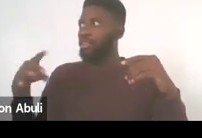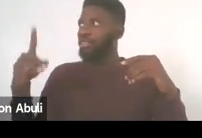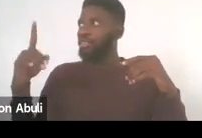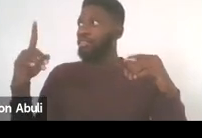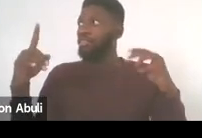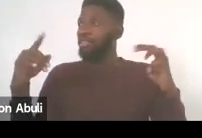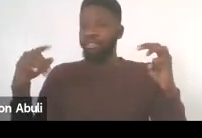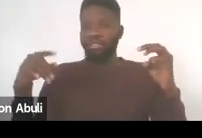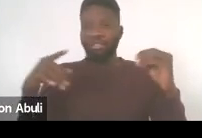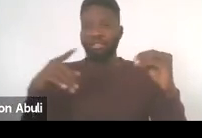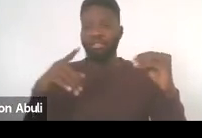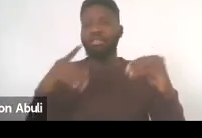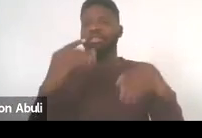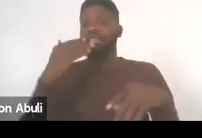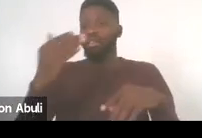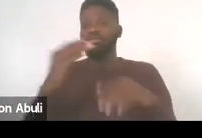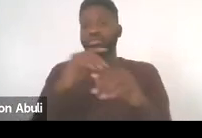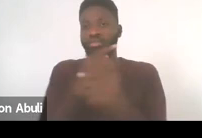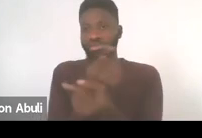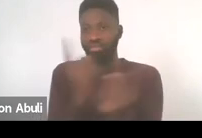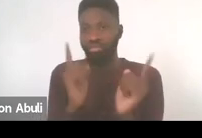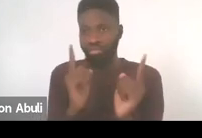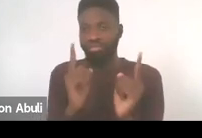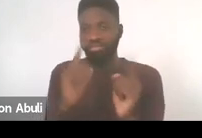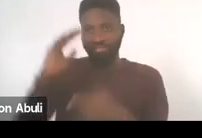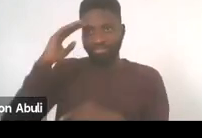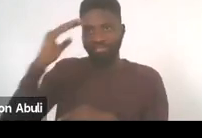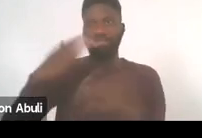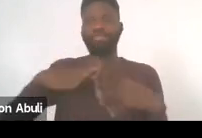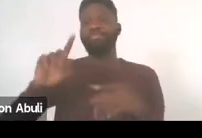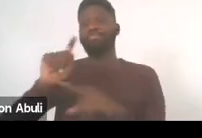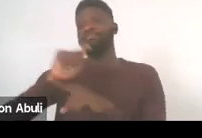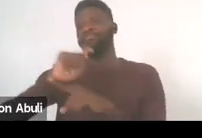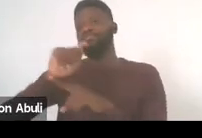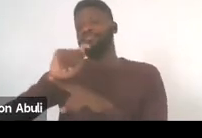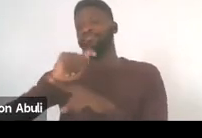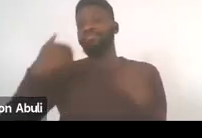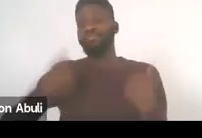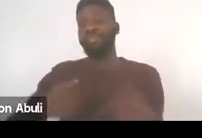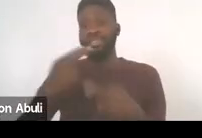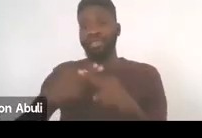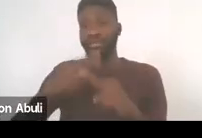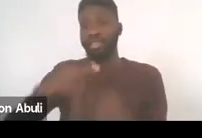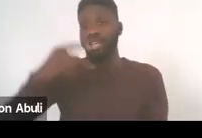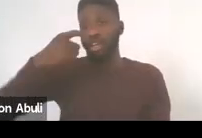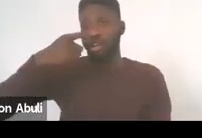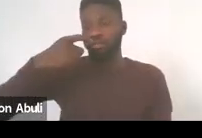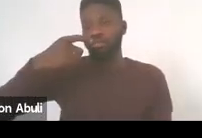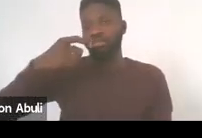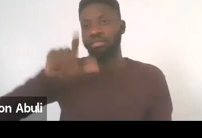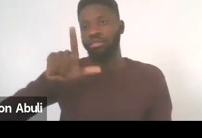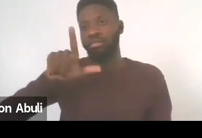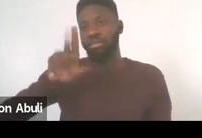everyone, once again, for the new people that are joining us. My name is Lucy Nyakeo. I work for